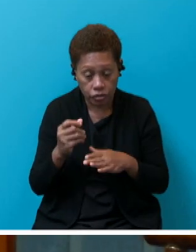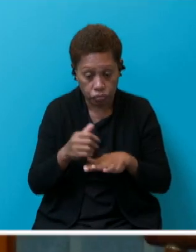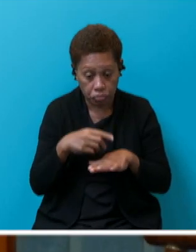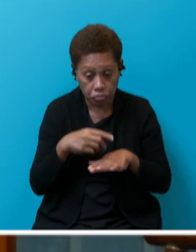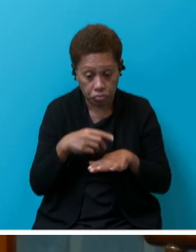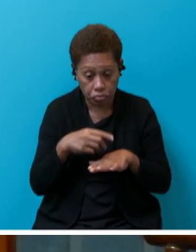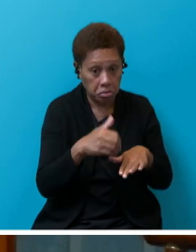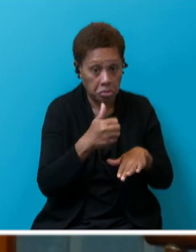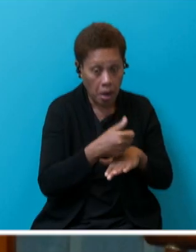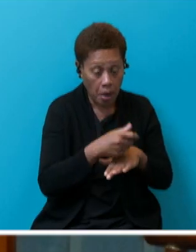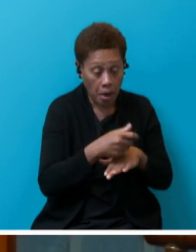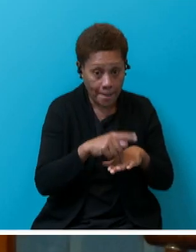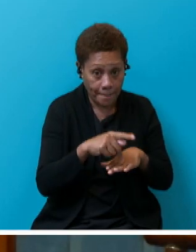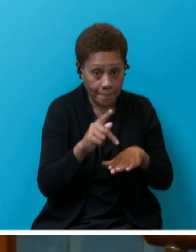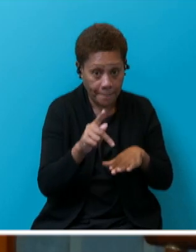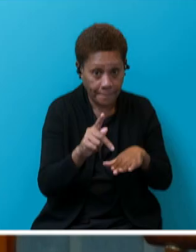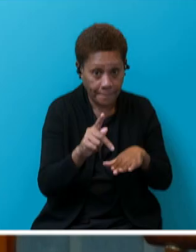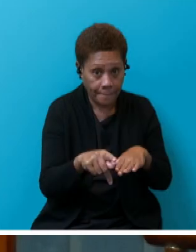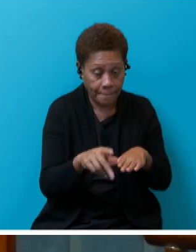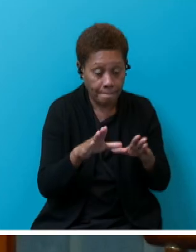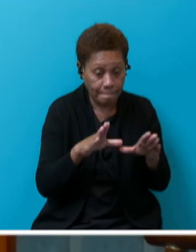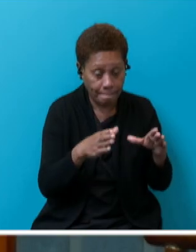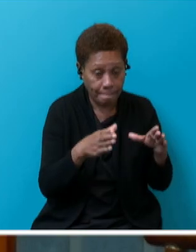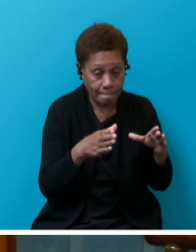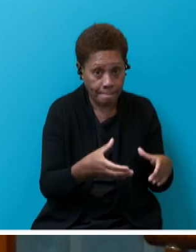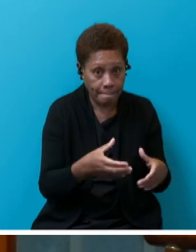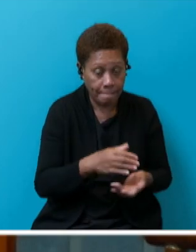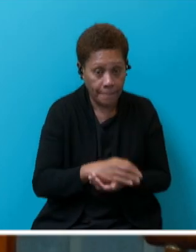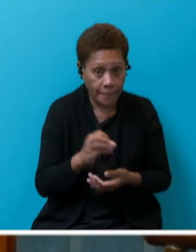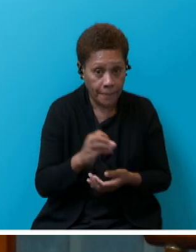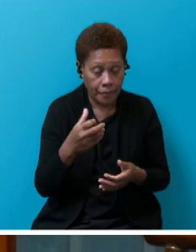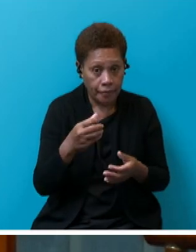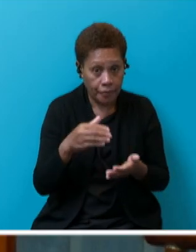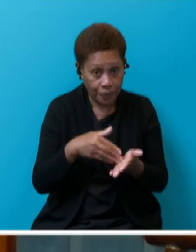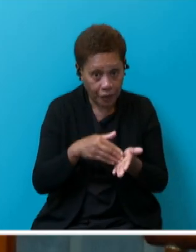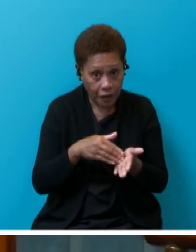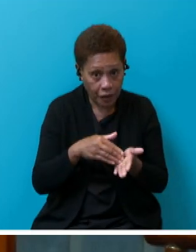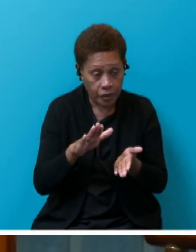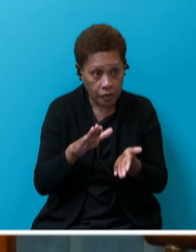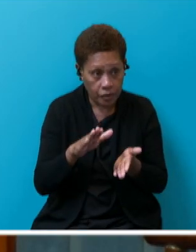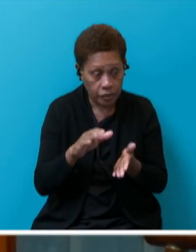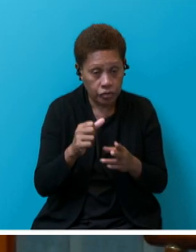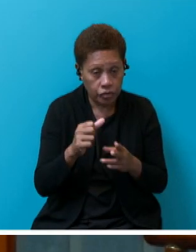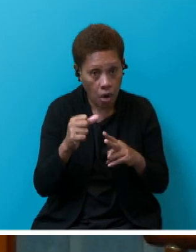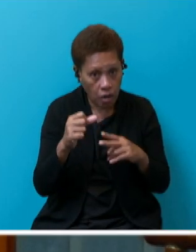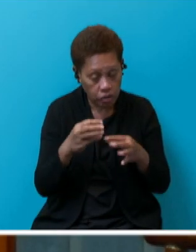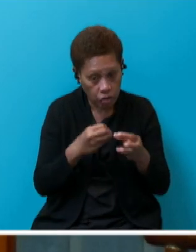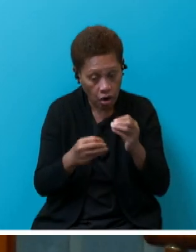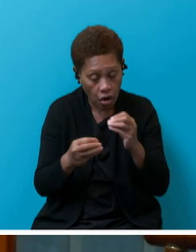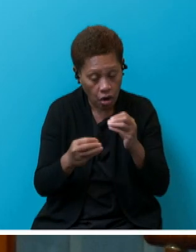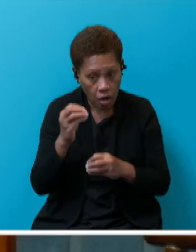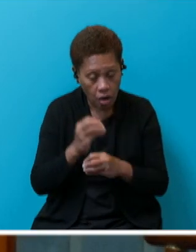the access to business funding small offer regulation, which is now with the Office of the Solicitor General for